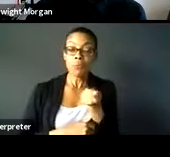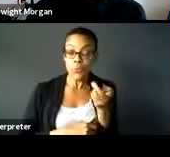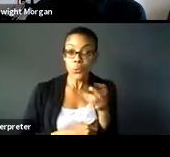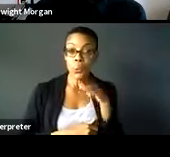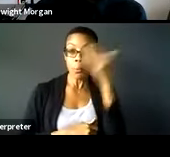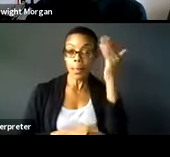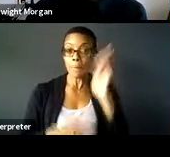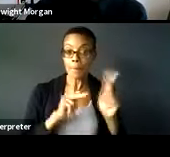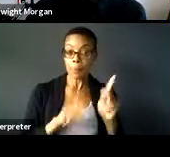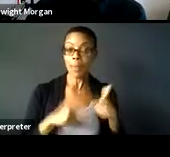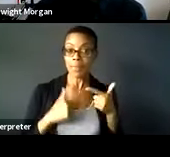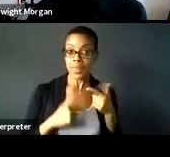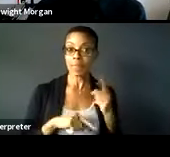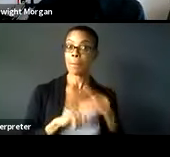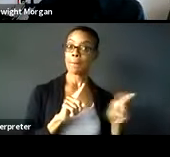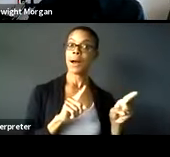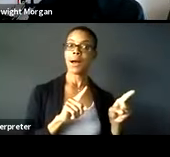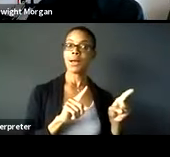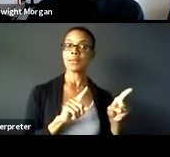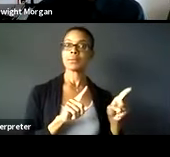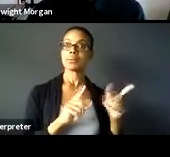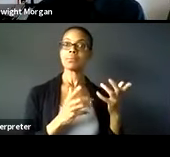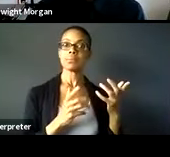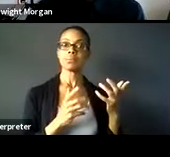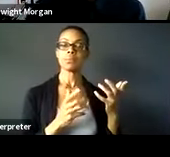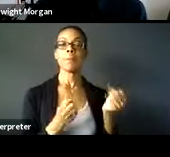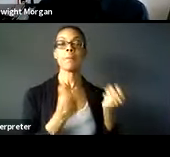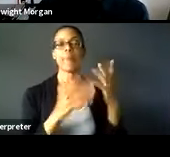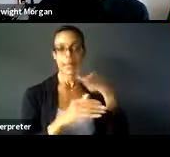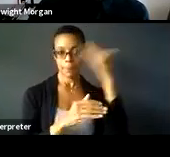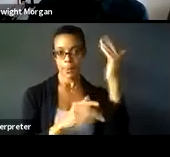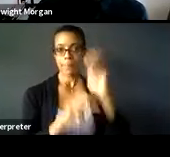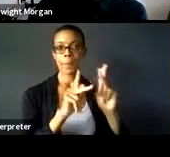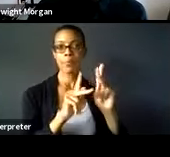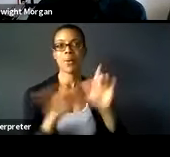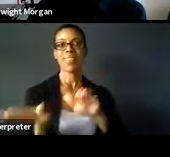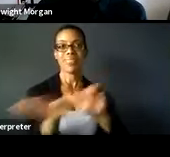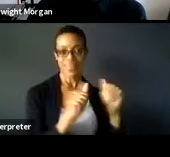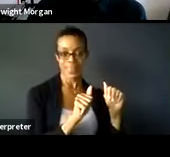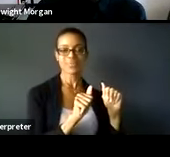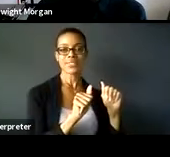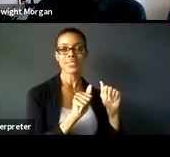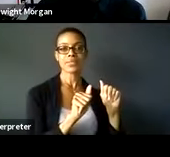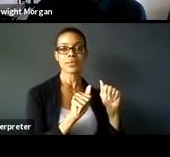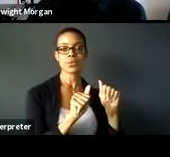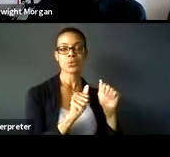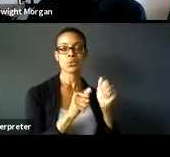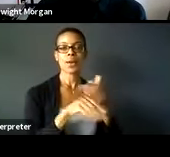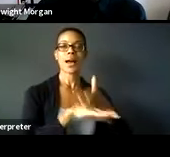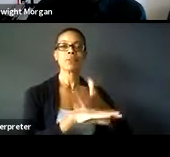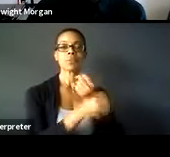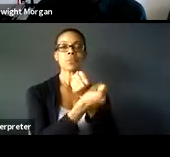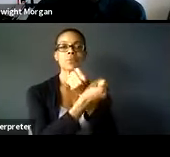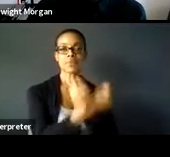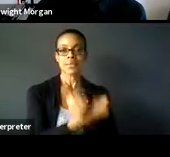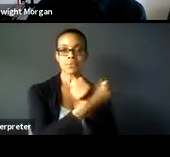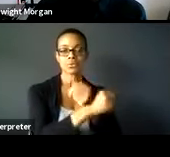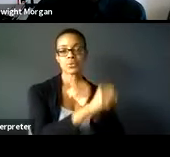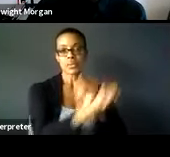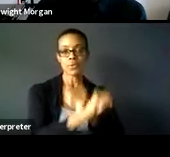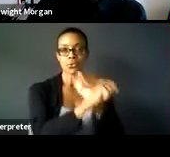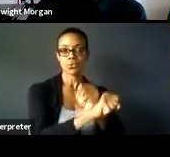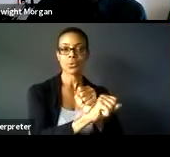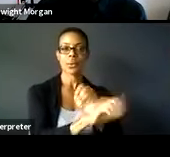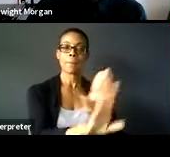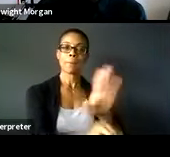Black people who've left back to the States after the slavery ended in at the southern border. But